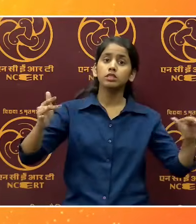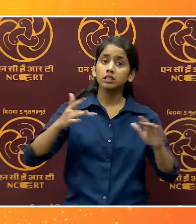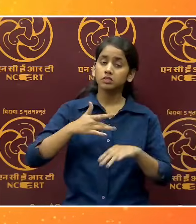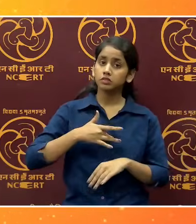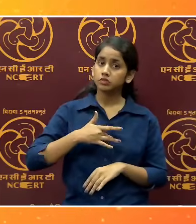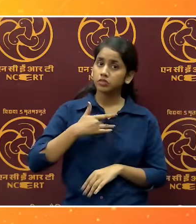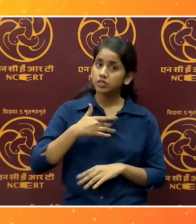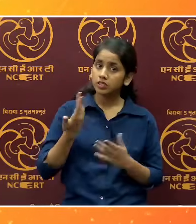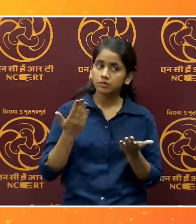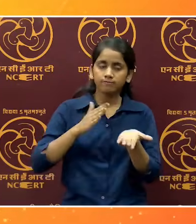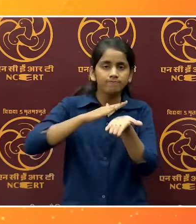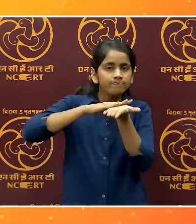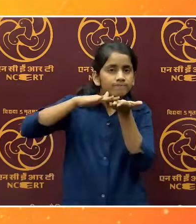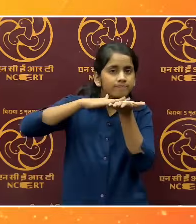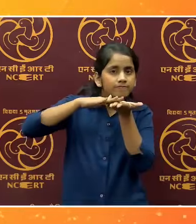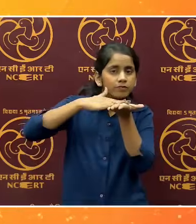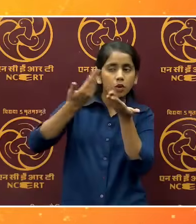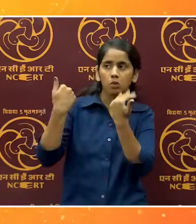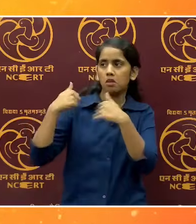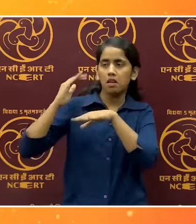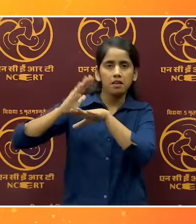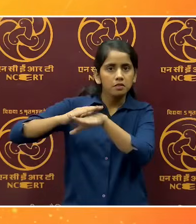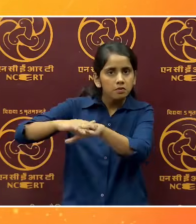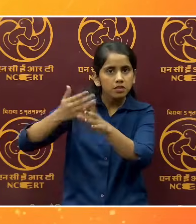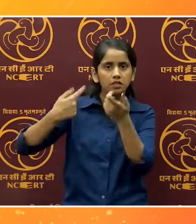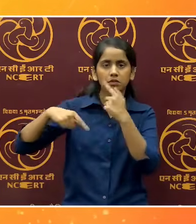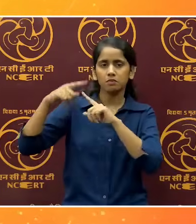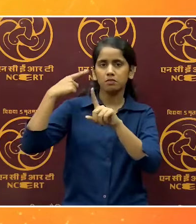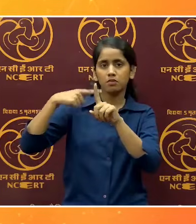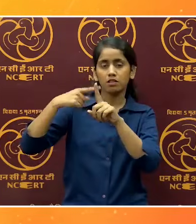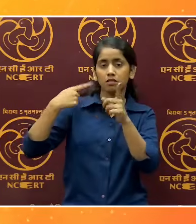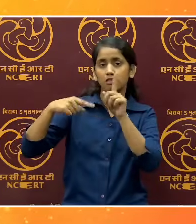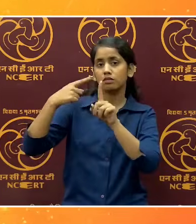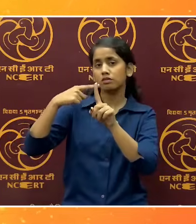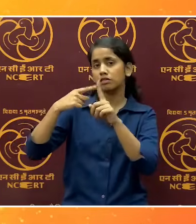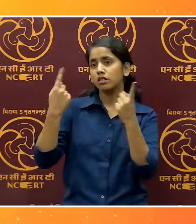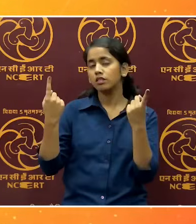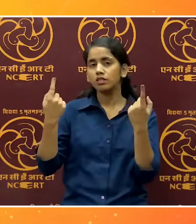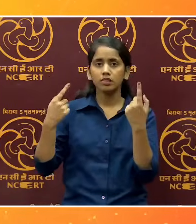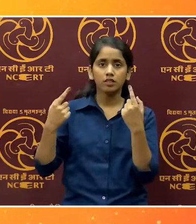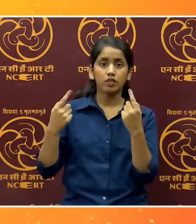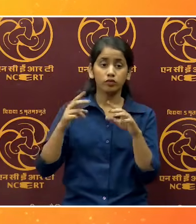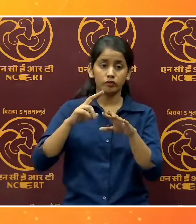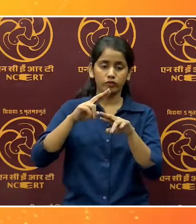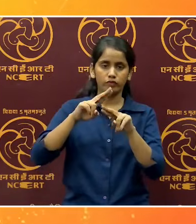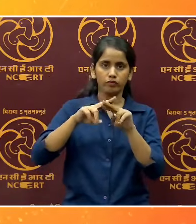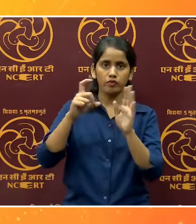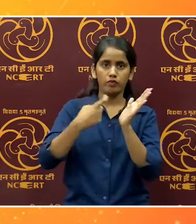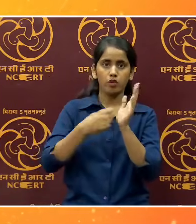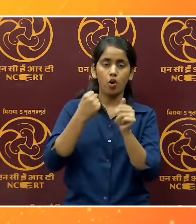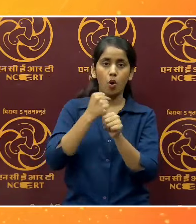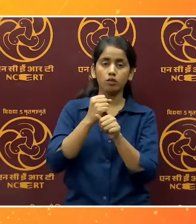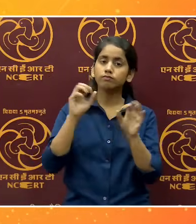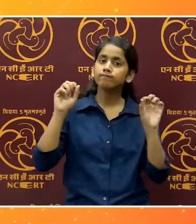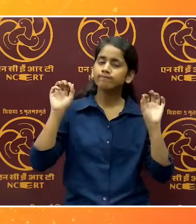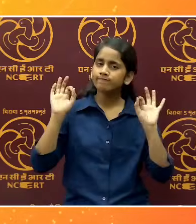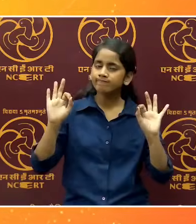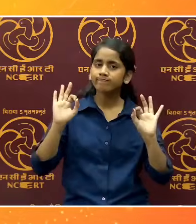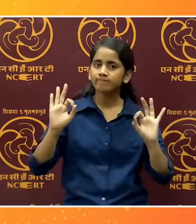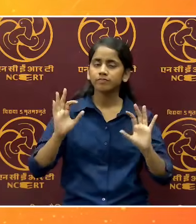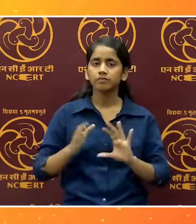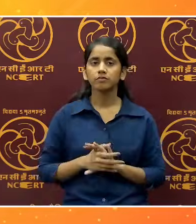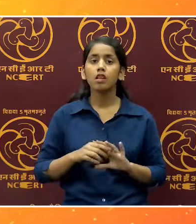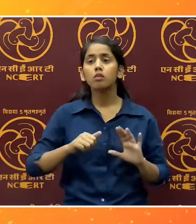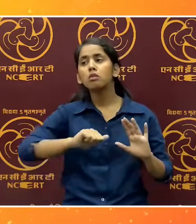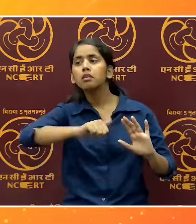poem, they can relate it with their experiences, and they can also make it out that it is a frog in this picture, and all the other objects are